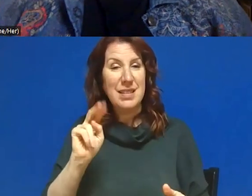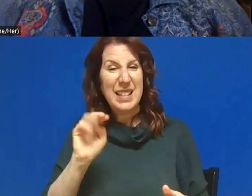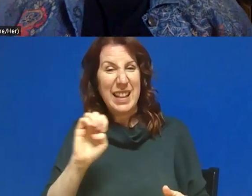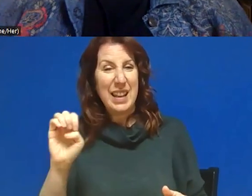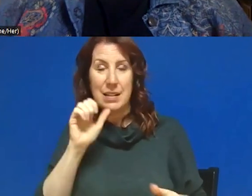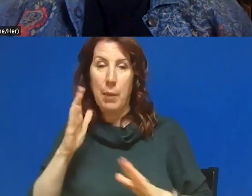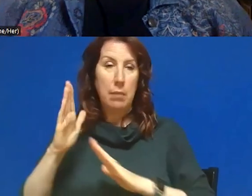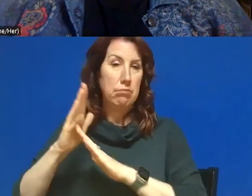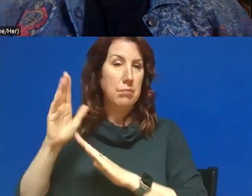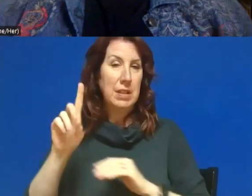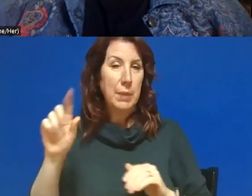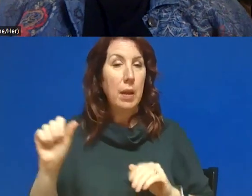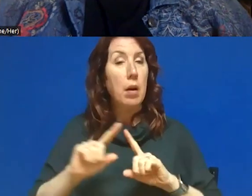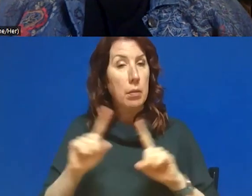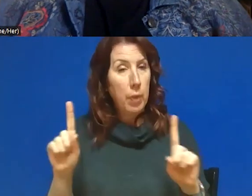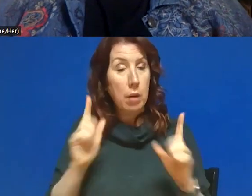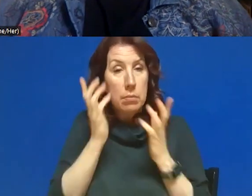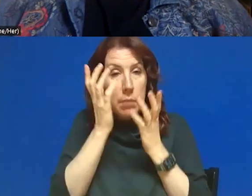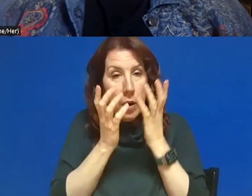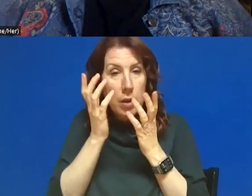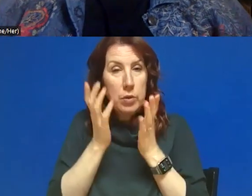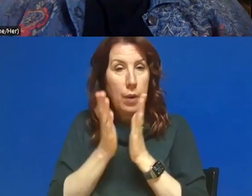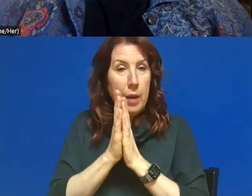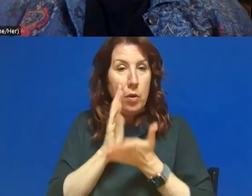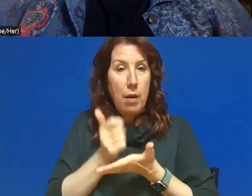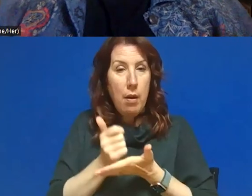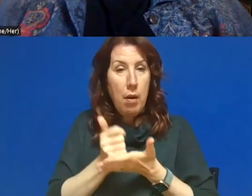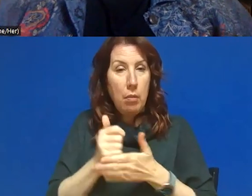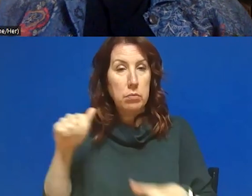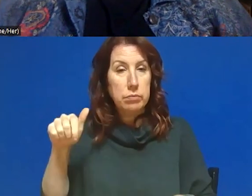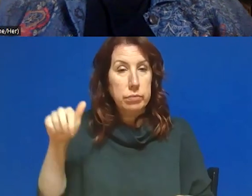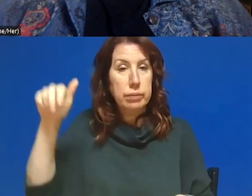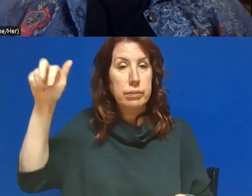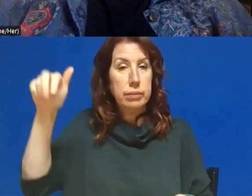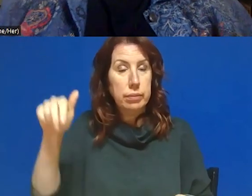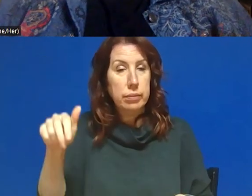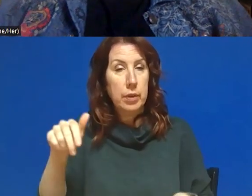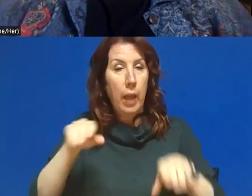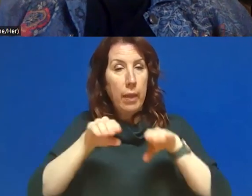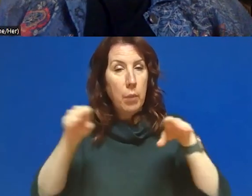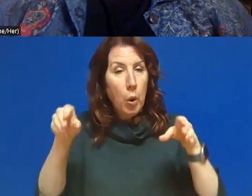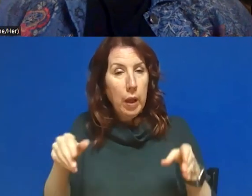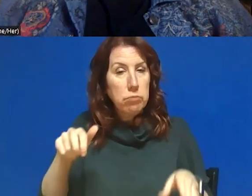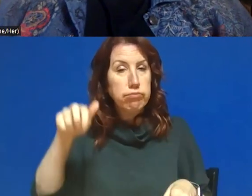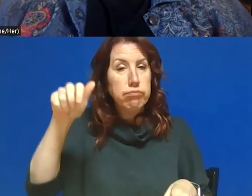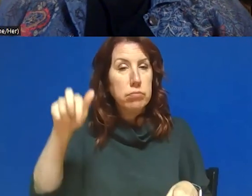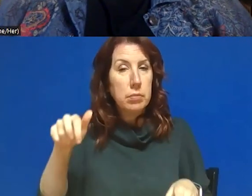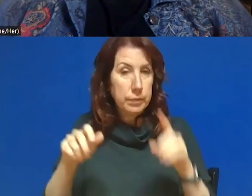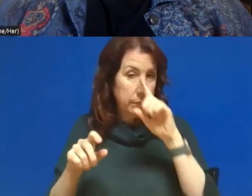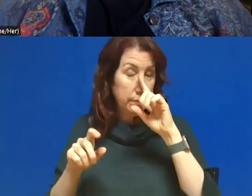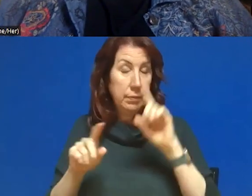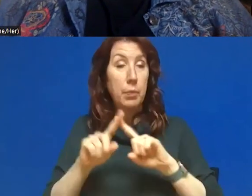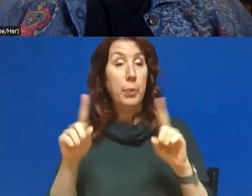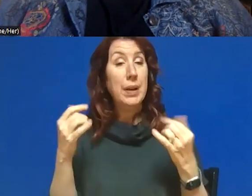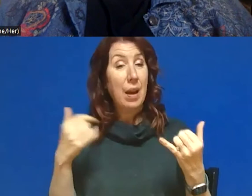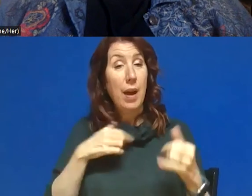disability, but, you know, being embarrassed to ask for help up and down a podium kind of thing, you know. And so, but now, you know, I spoke up like you're